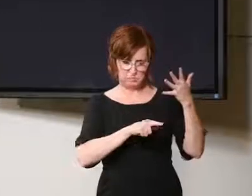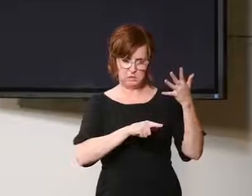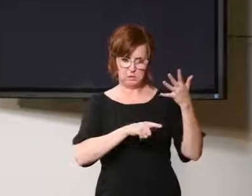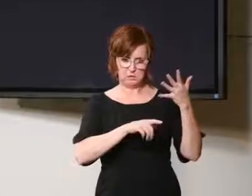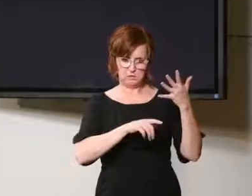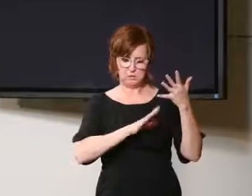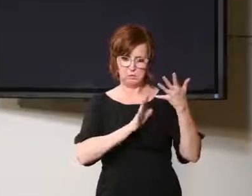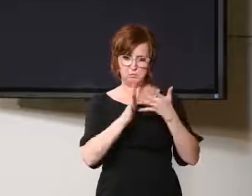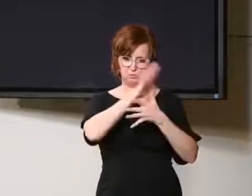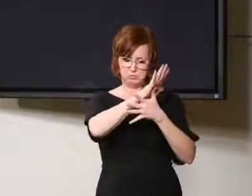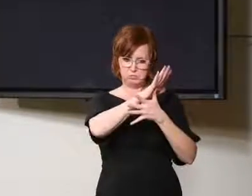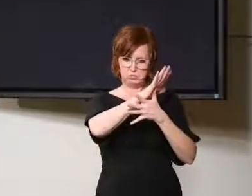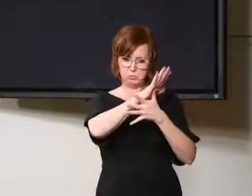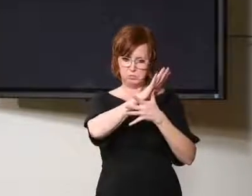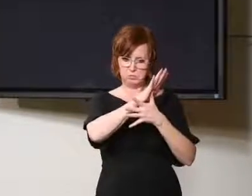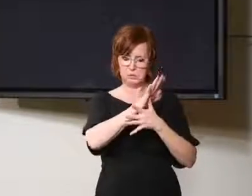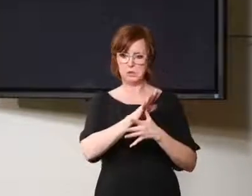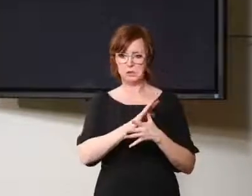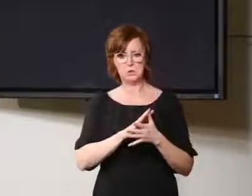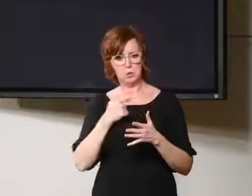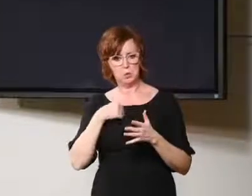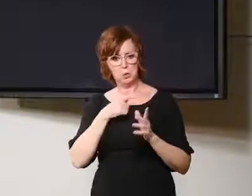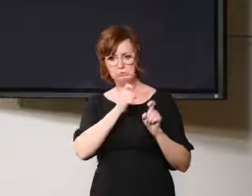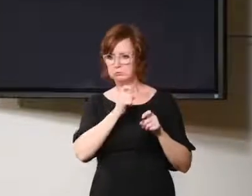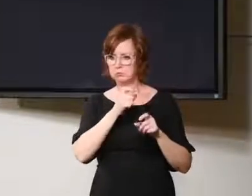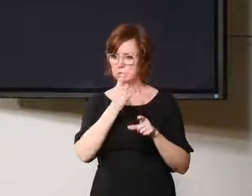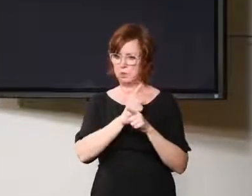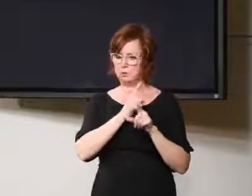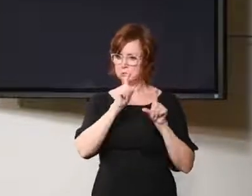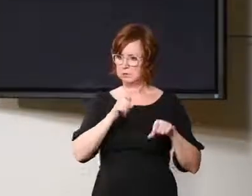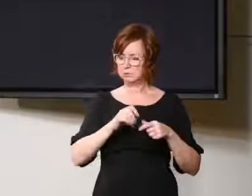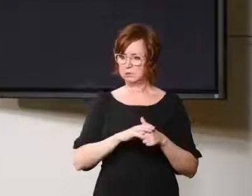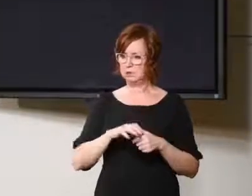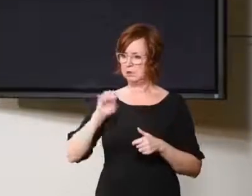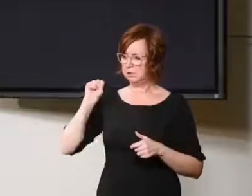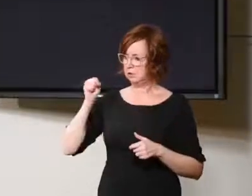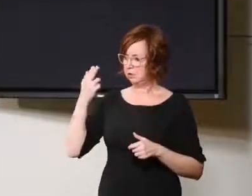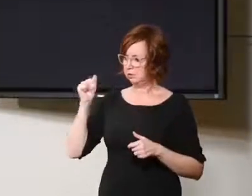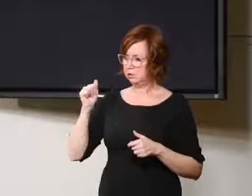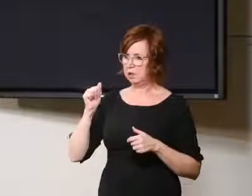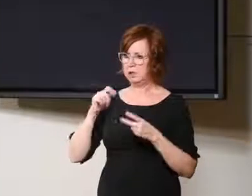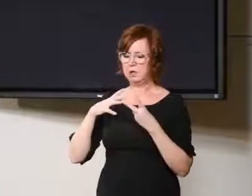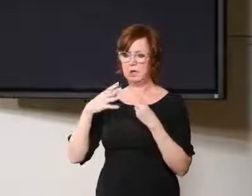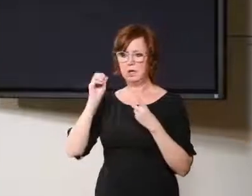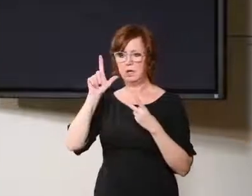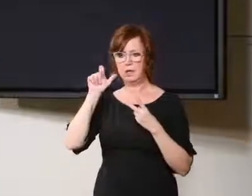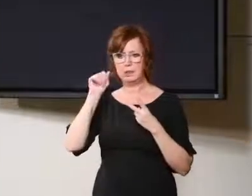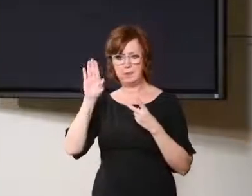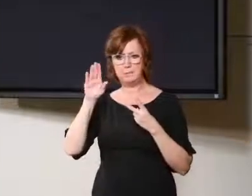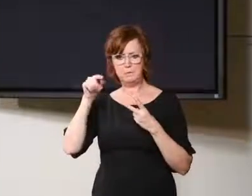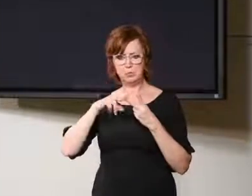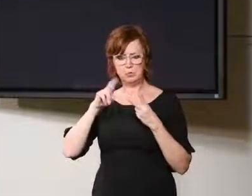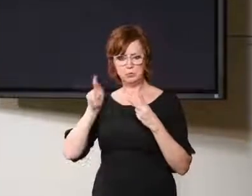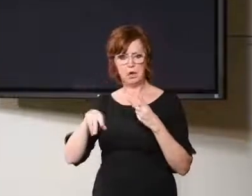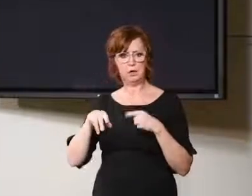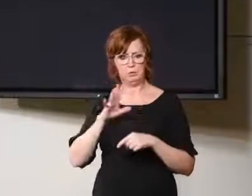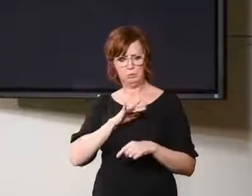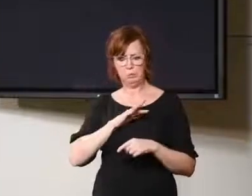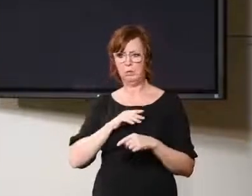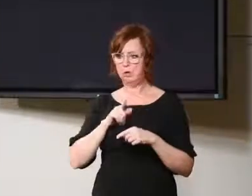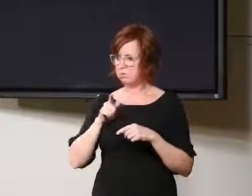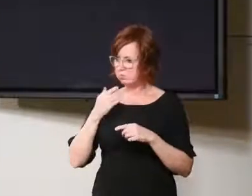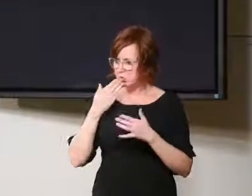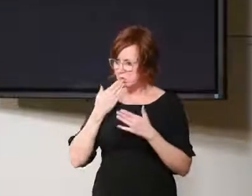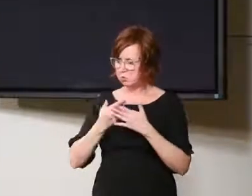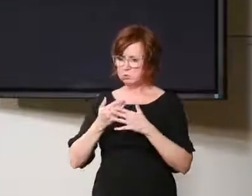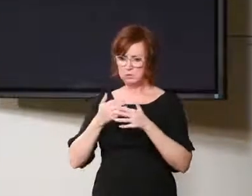We are very happy to say that the SHA and the Roy Romanov Provincial Lab, they are fully able to test